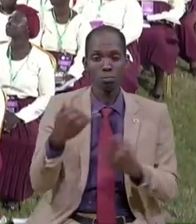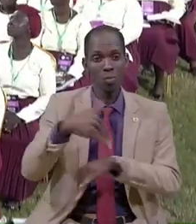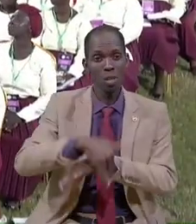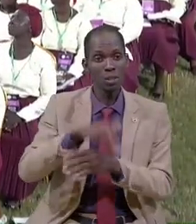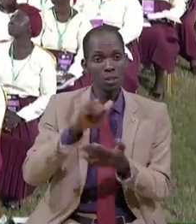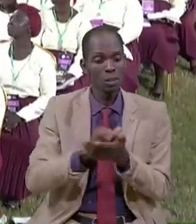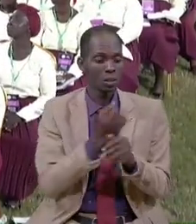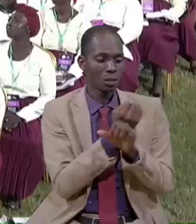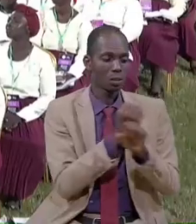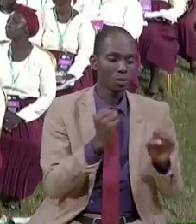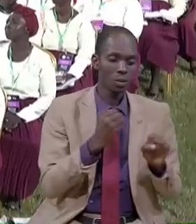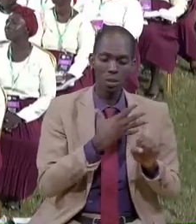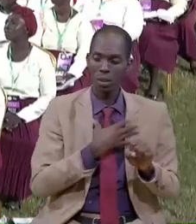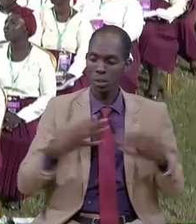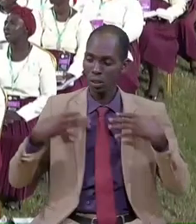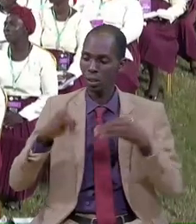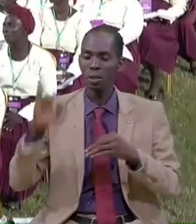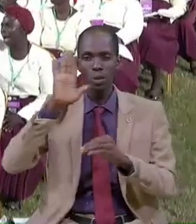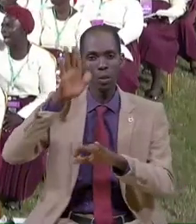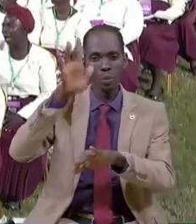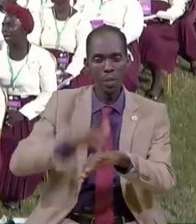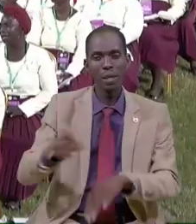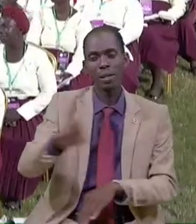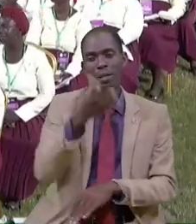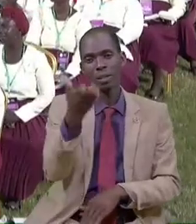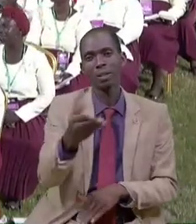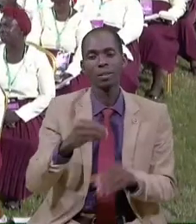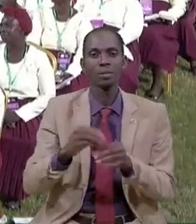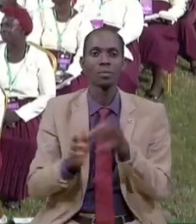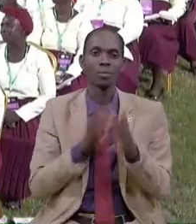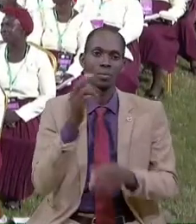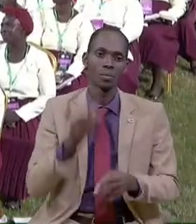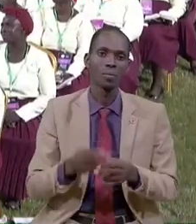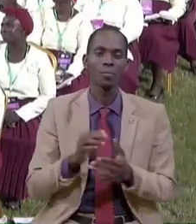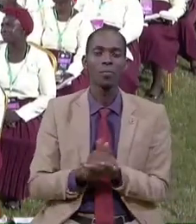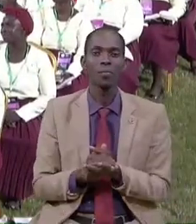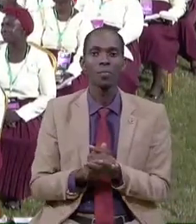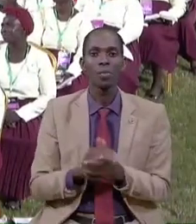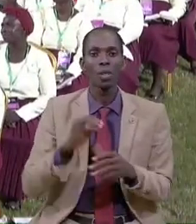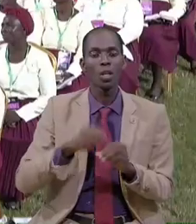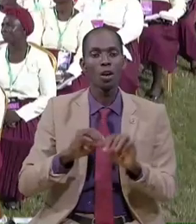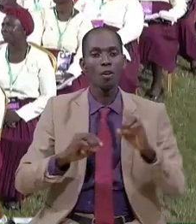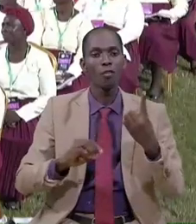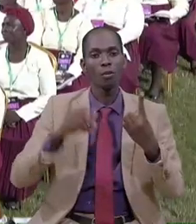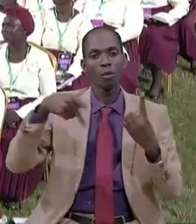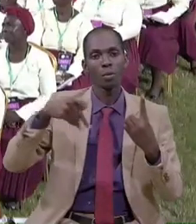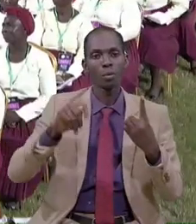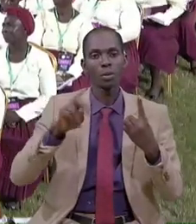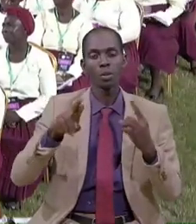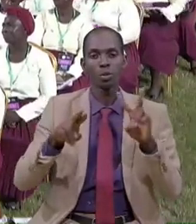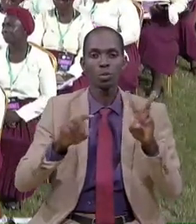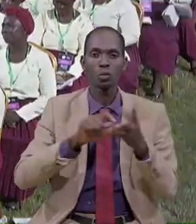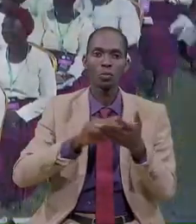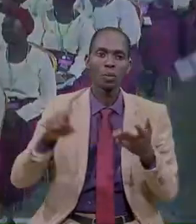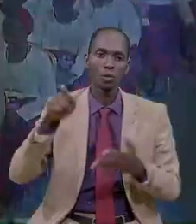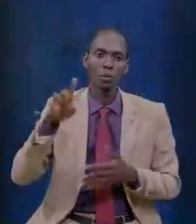and healing. We'll get to you. Que le salut et la guérison te parviendront là-bas. In 1 Peter chapter 2 verse 24.